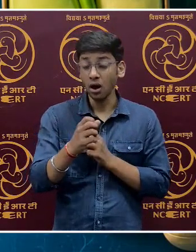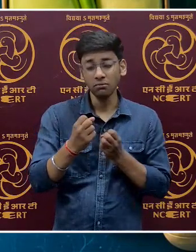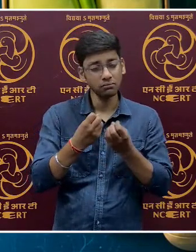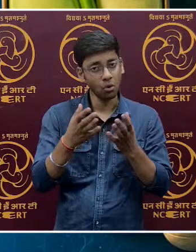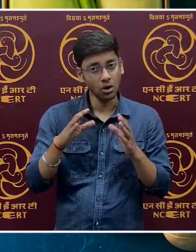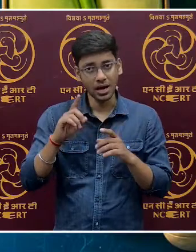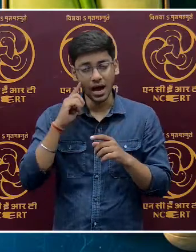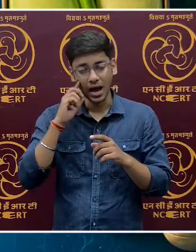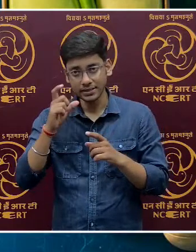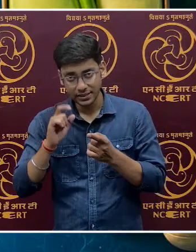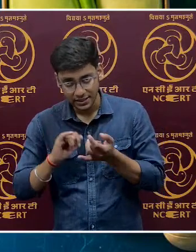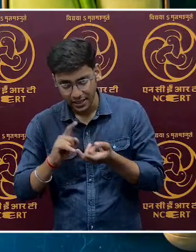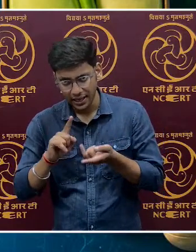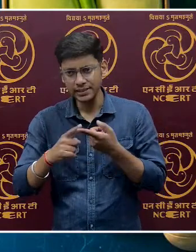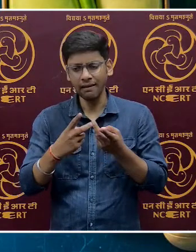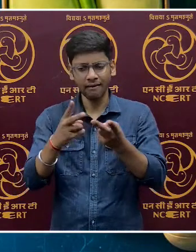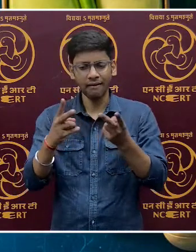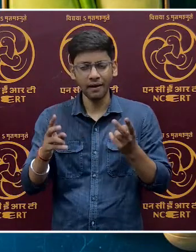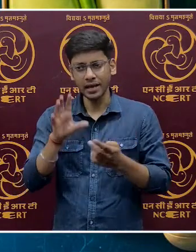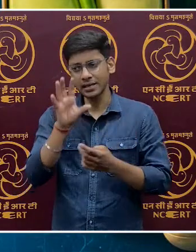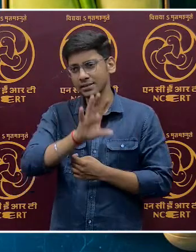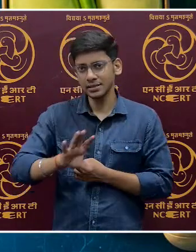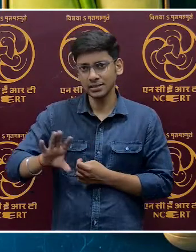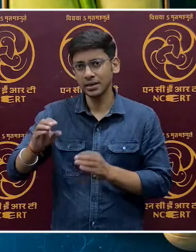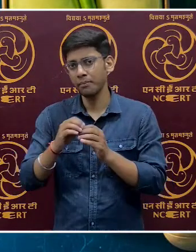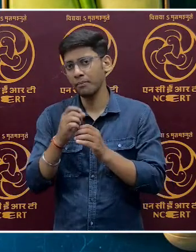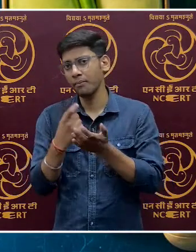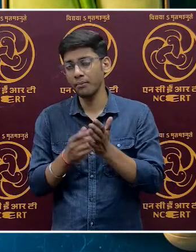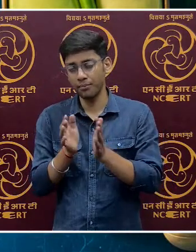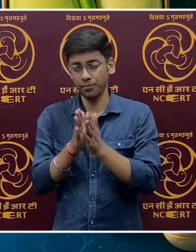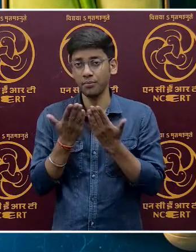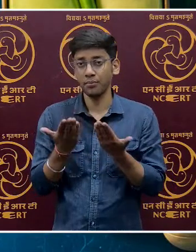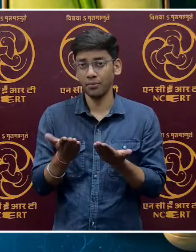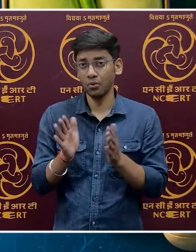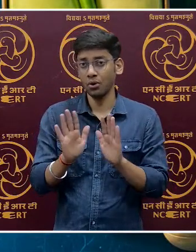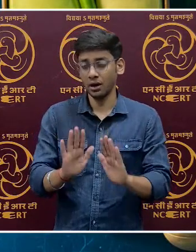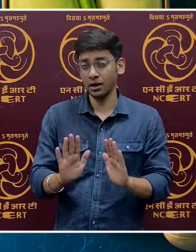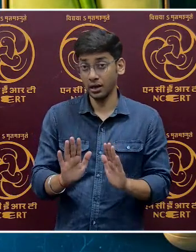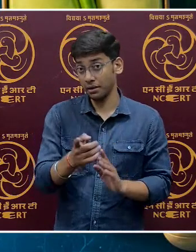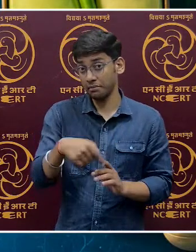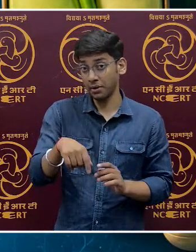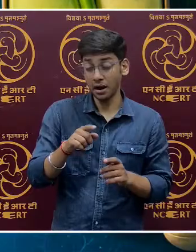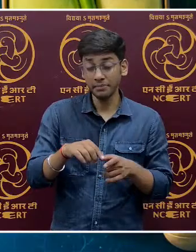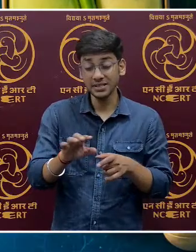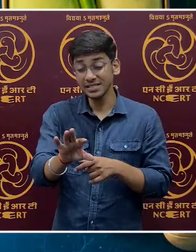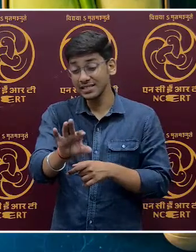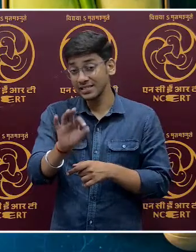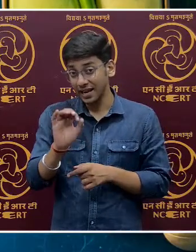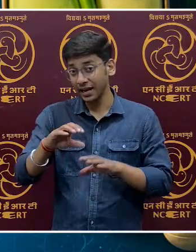left area, and you can see over here we need to select our class,